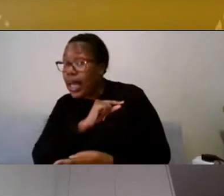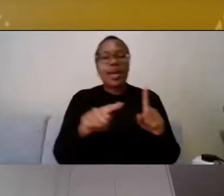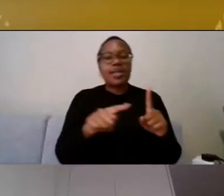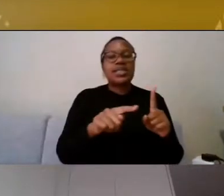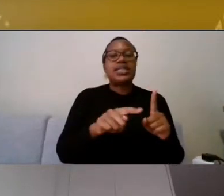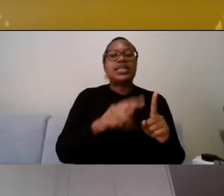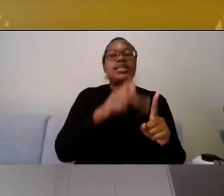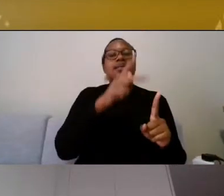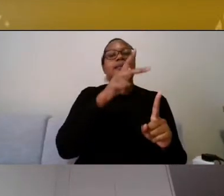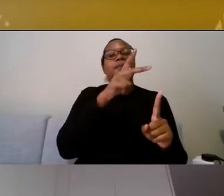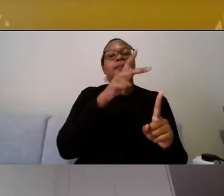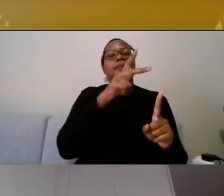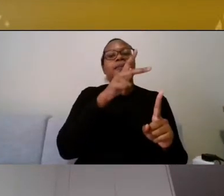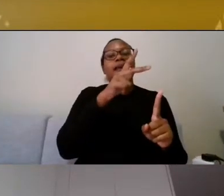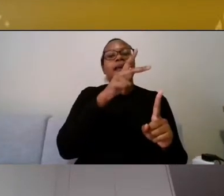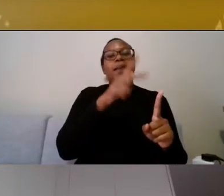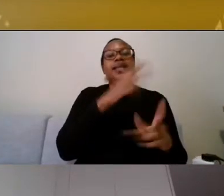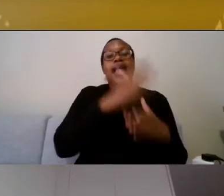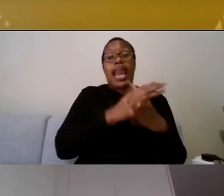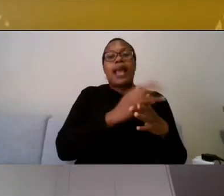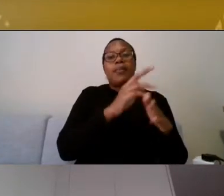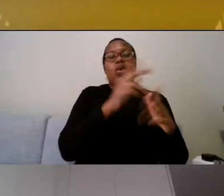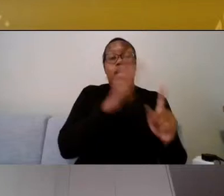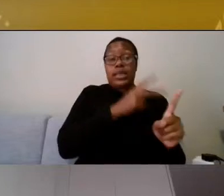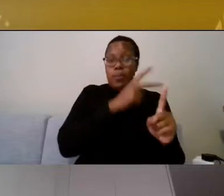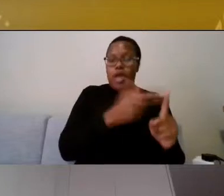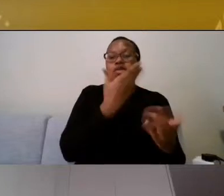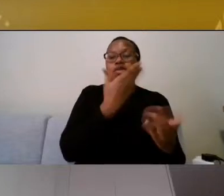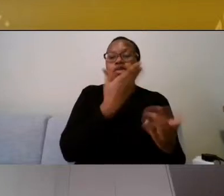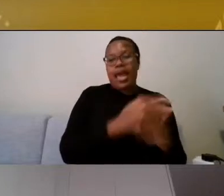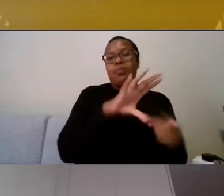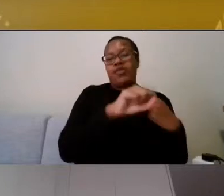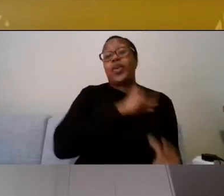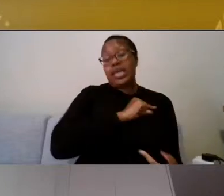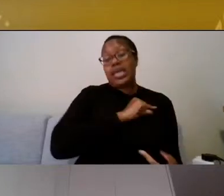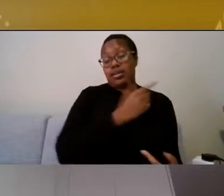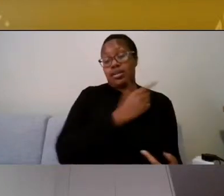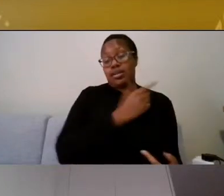a labour matter, a disciplinary matter.